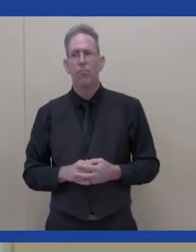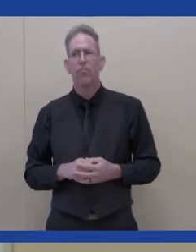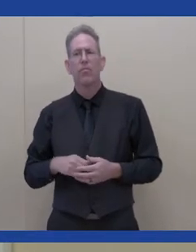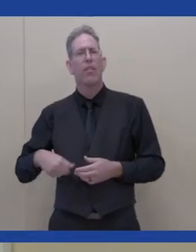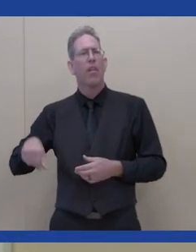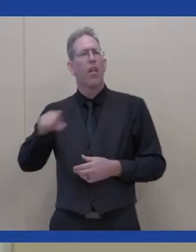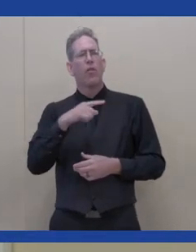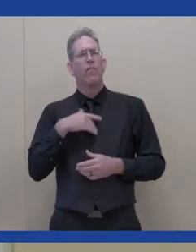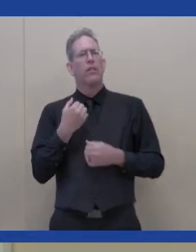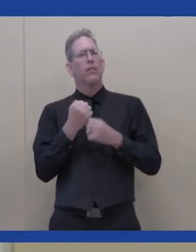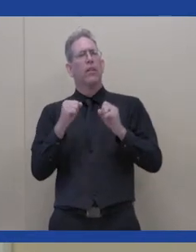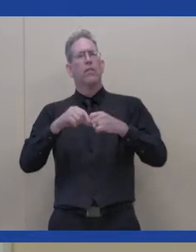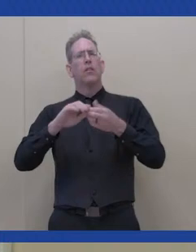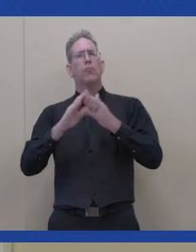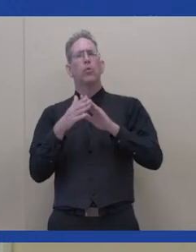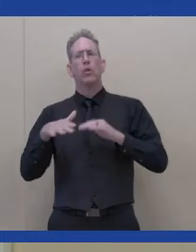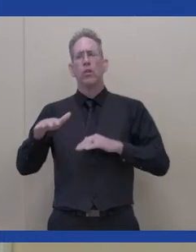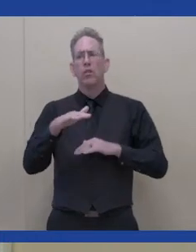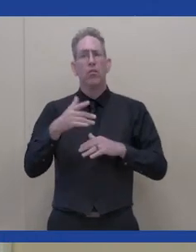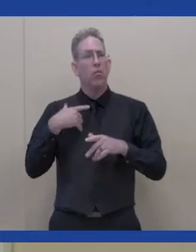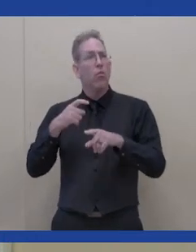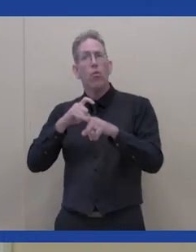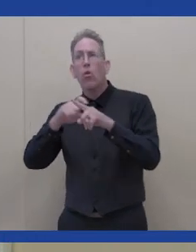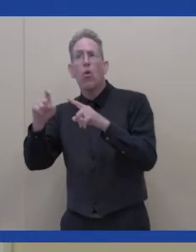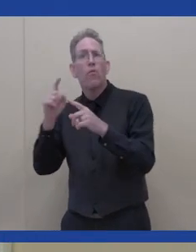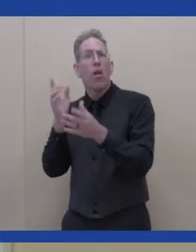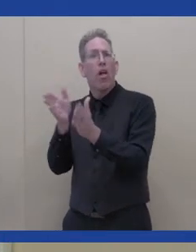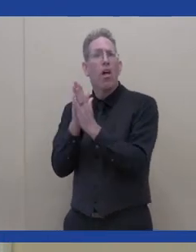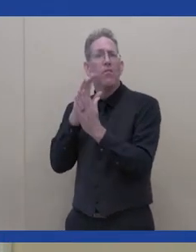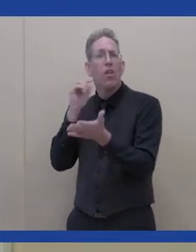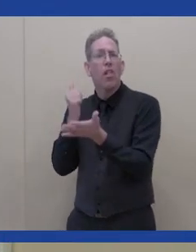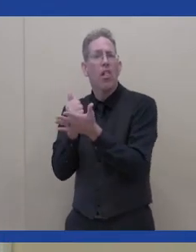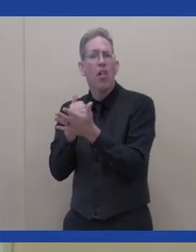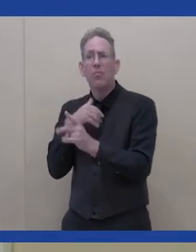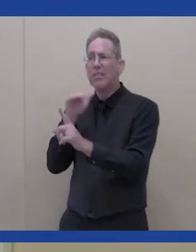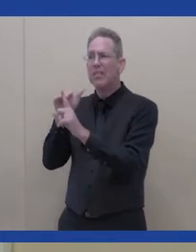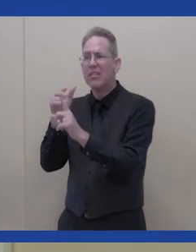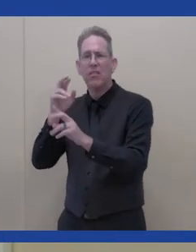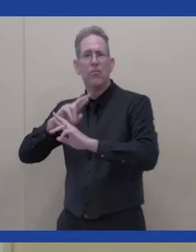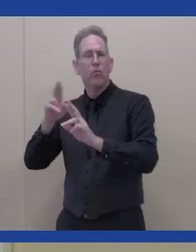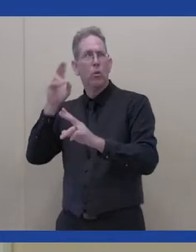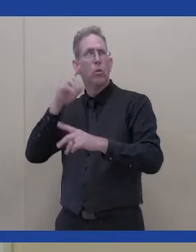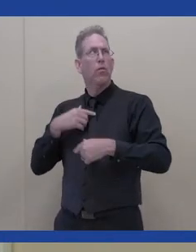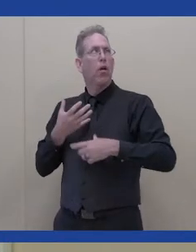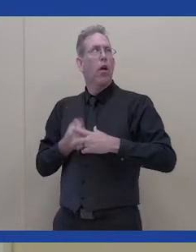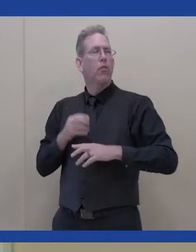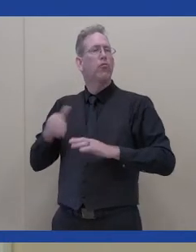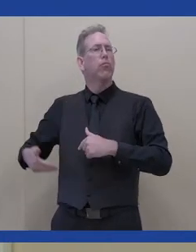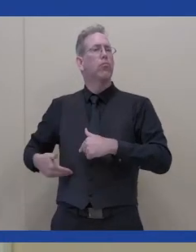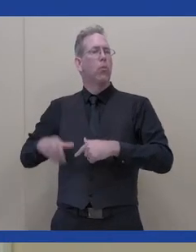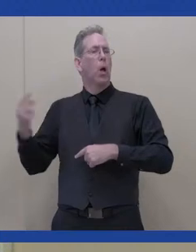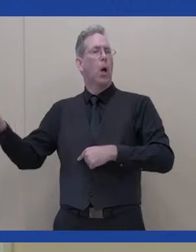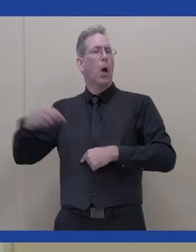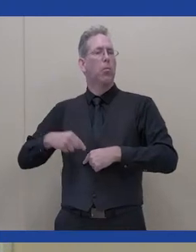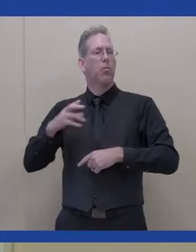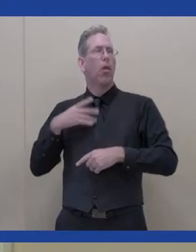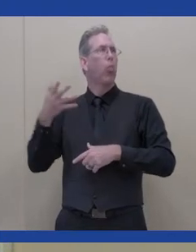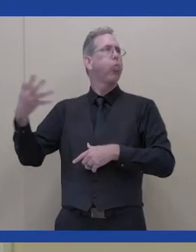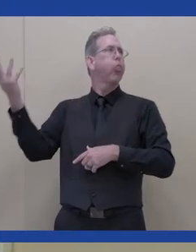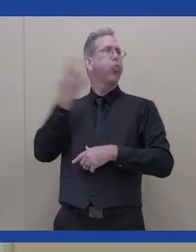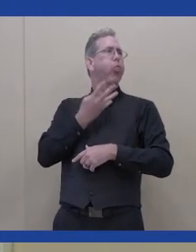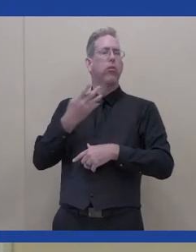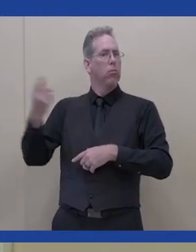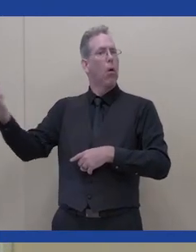have peace of mind knowing that you will receive a timely and appropriate response. And if you experience harm, you deserve